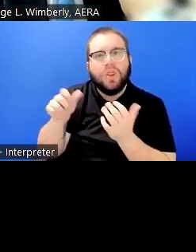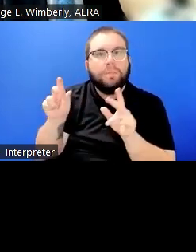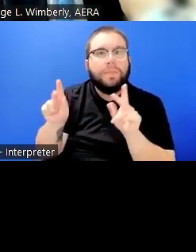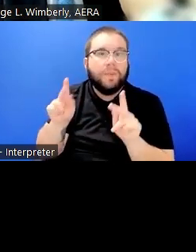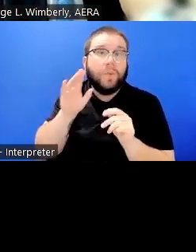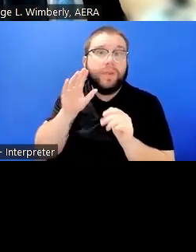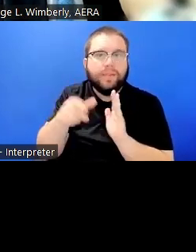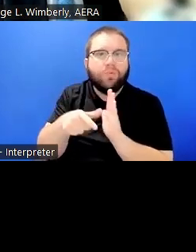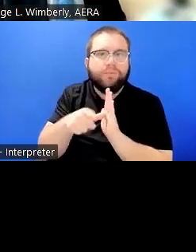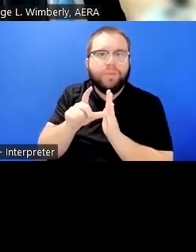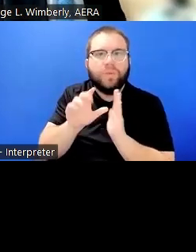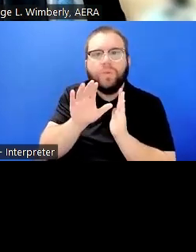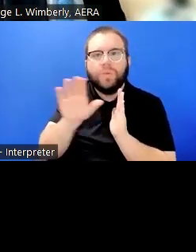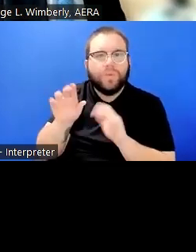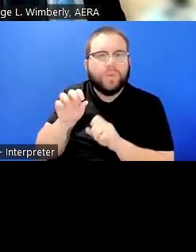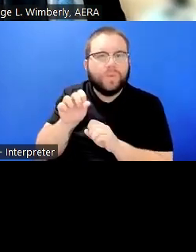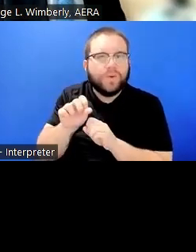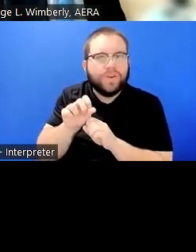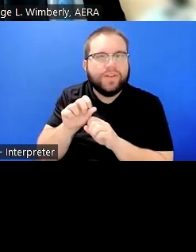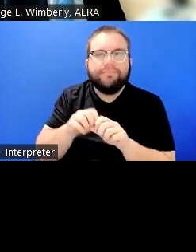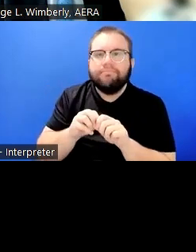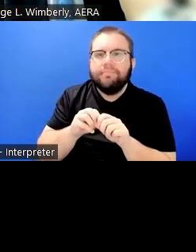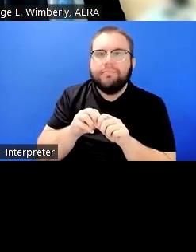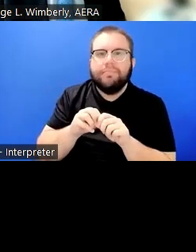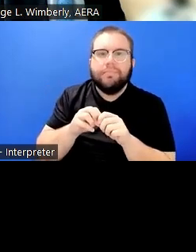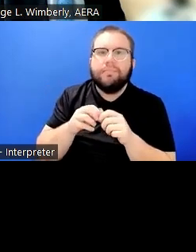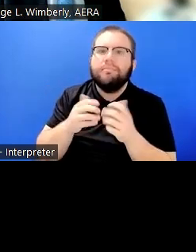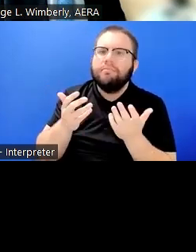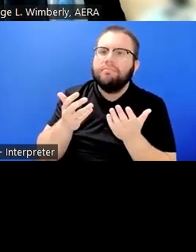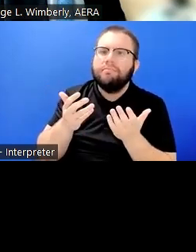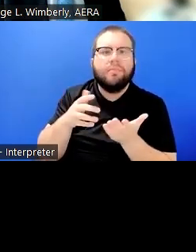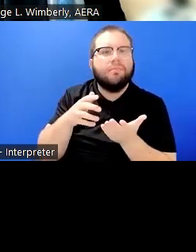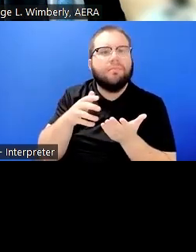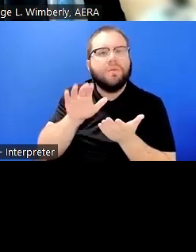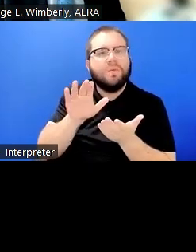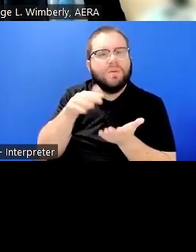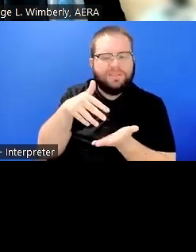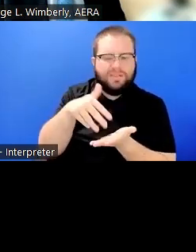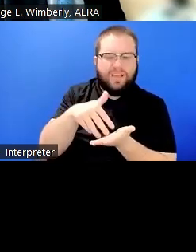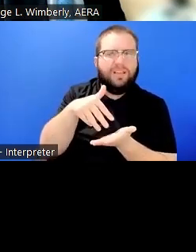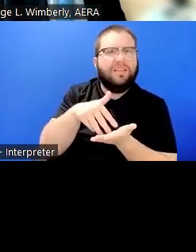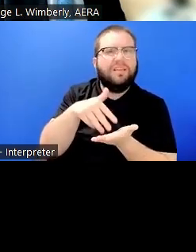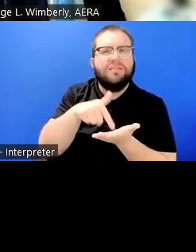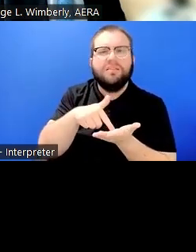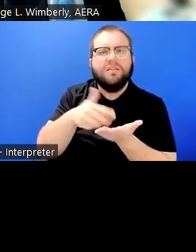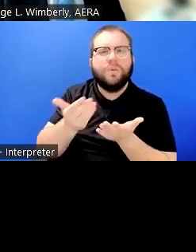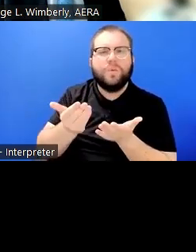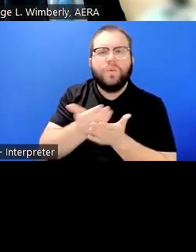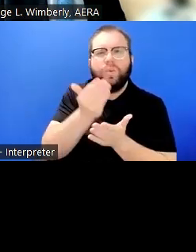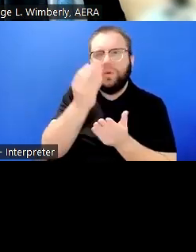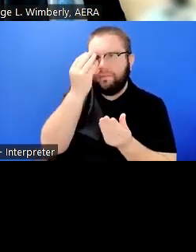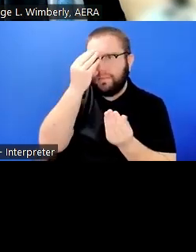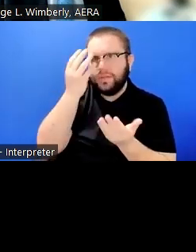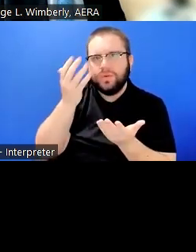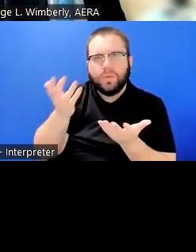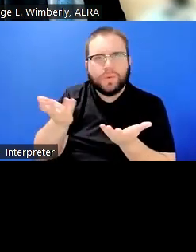want things that, what's new? What are we going to learn from this? From your study? And to be clear, what you anticipate us